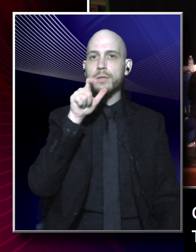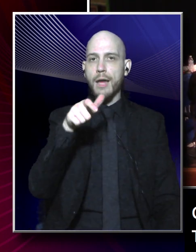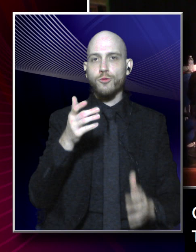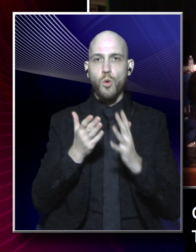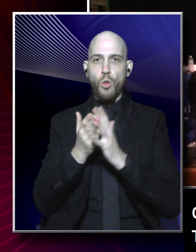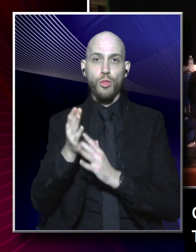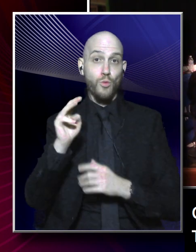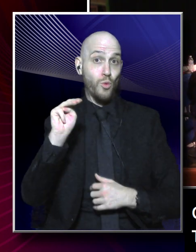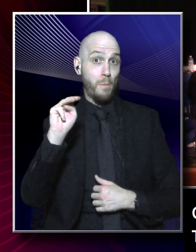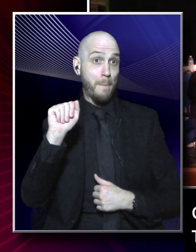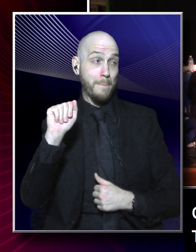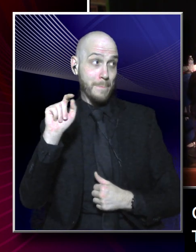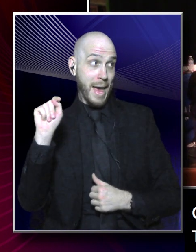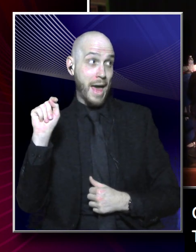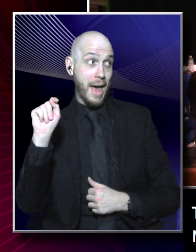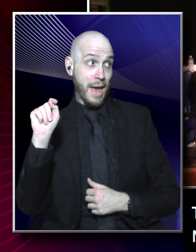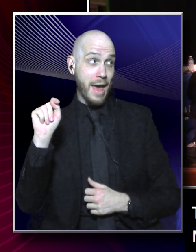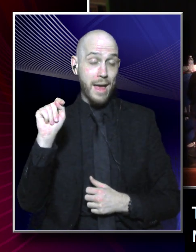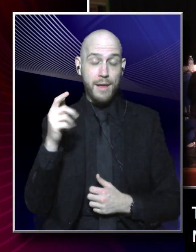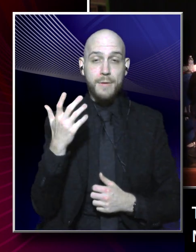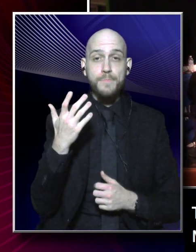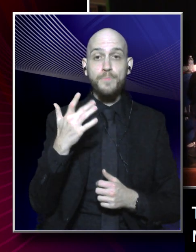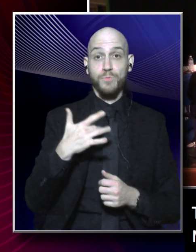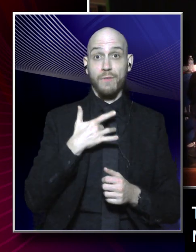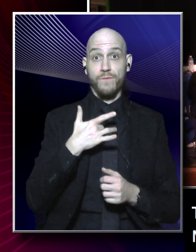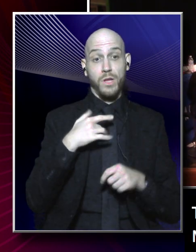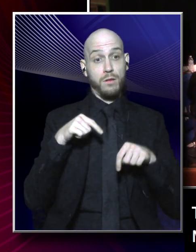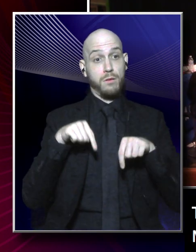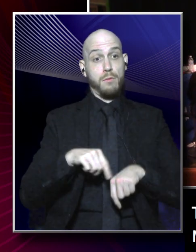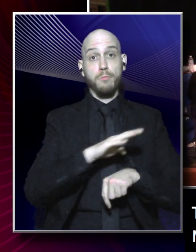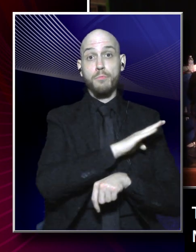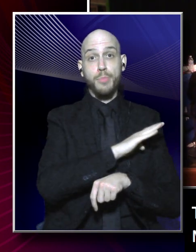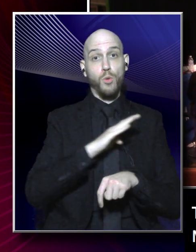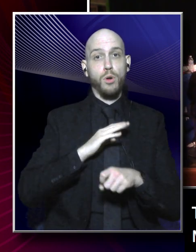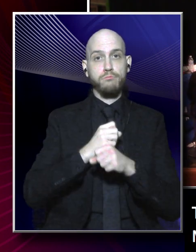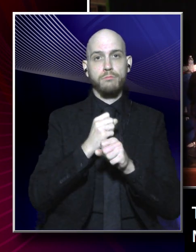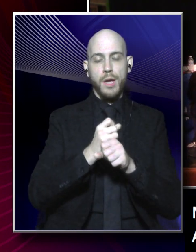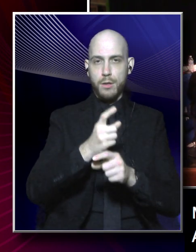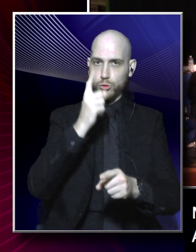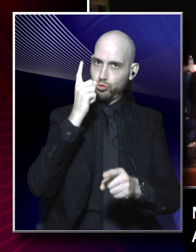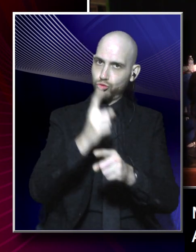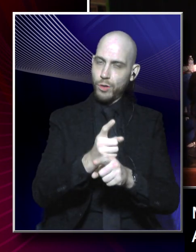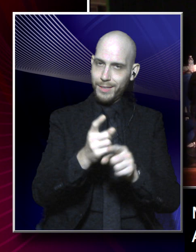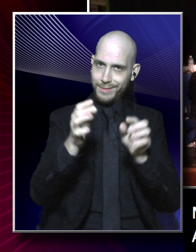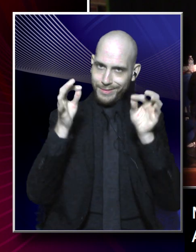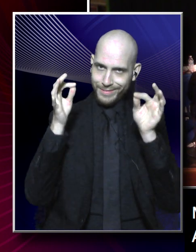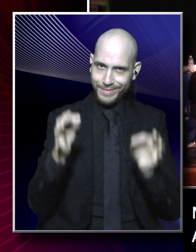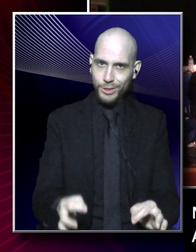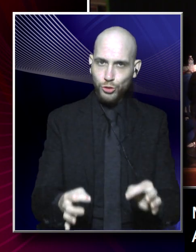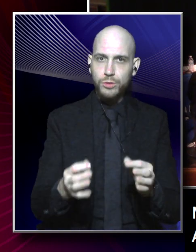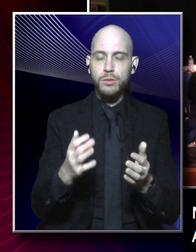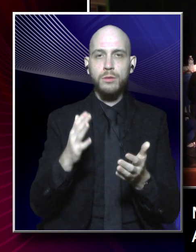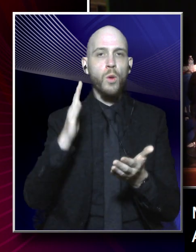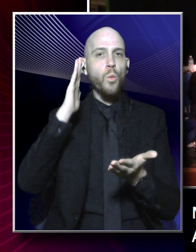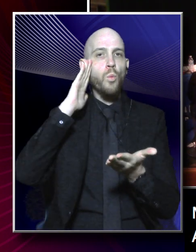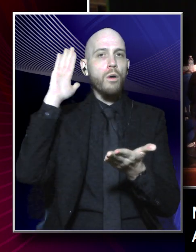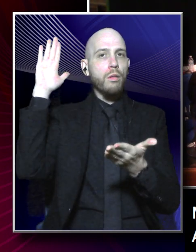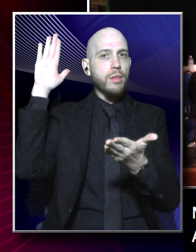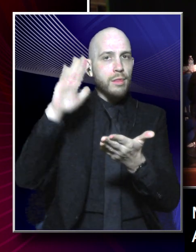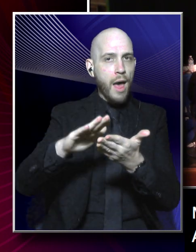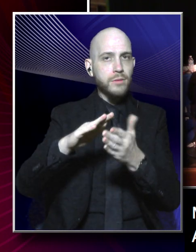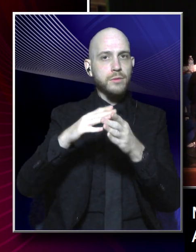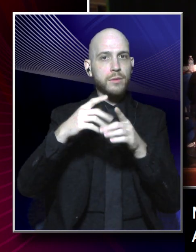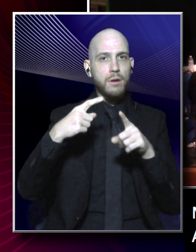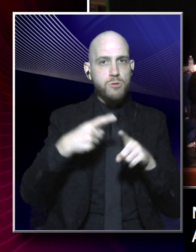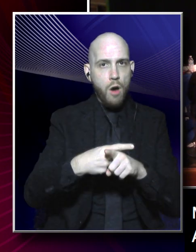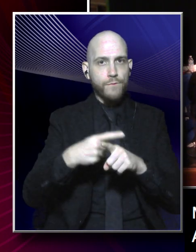so I think as a board it was the right decision, and I think it'll really help us avoid some of these conflicts that have